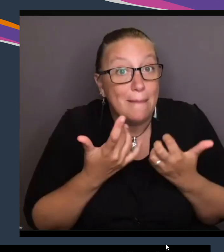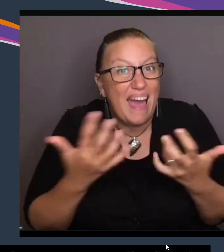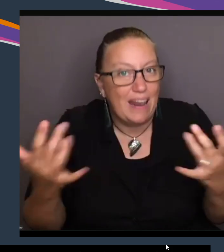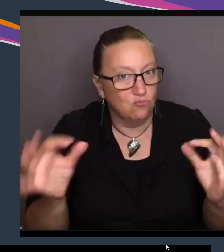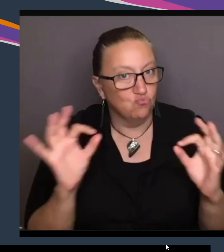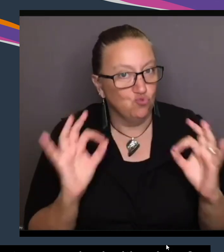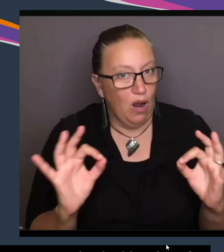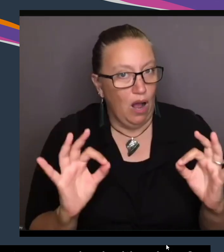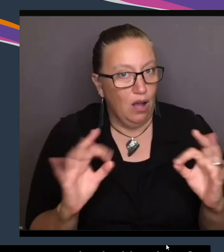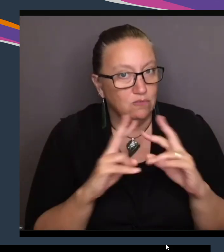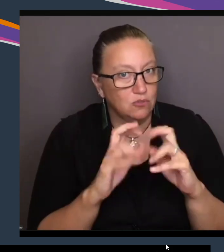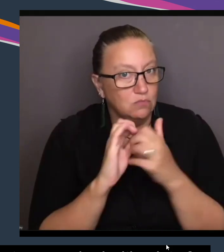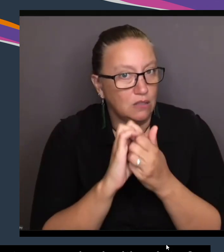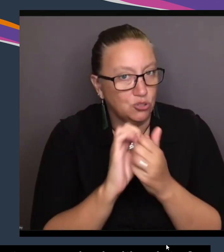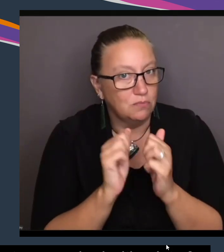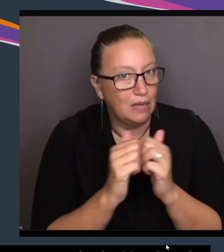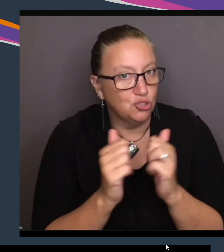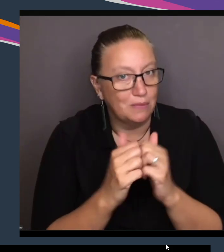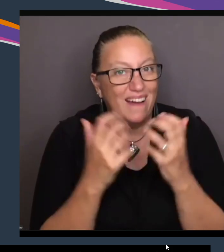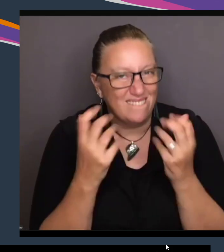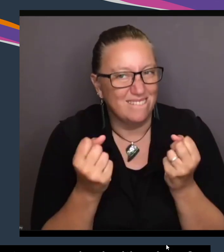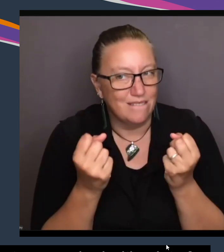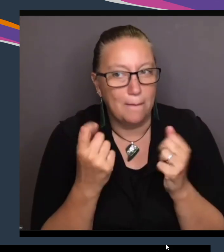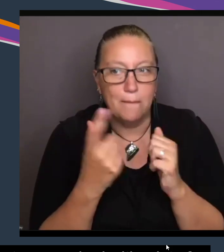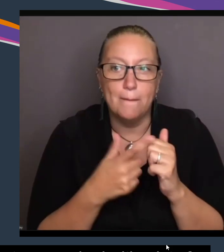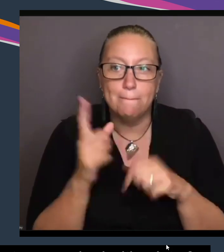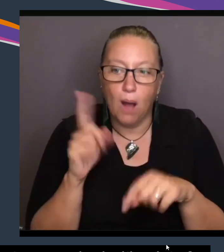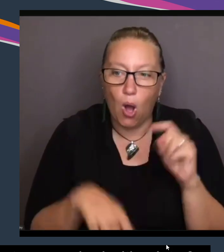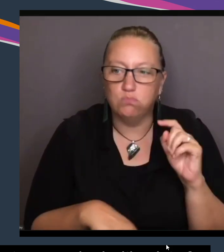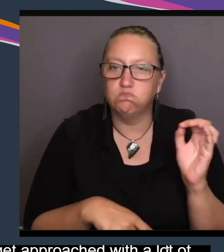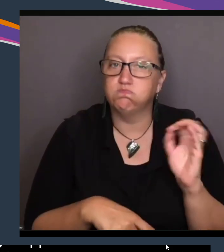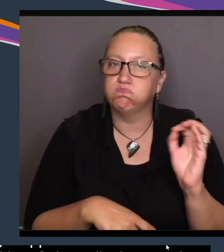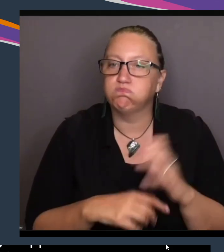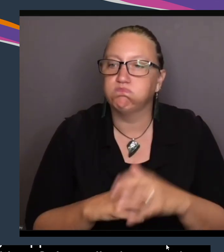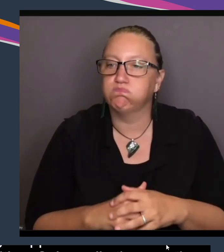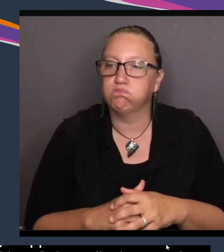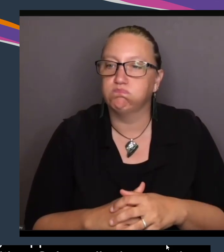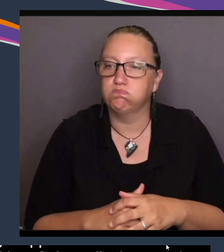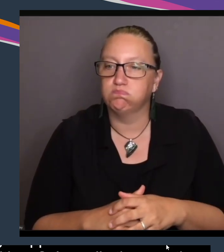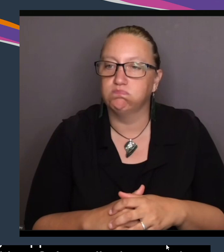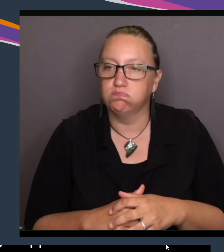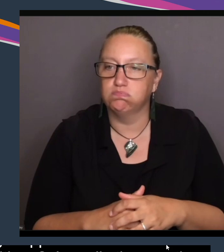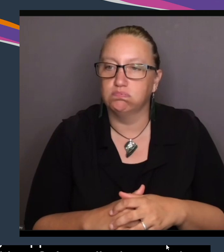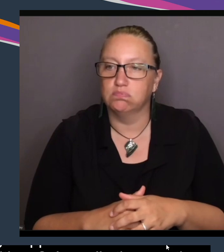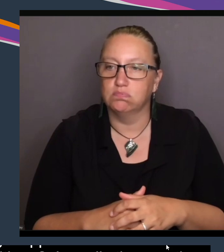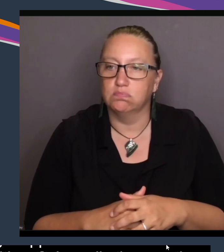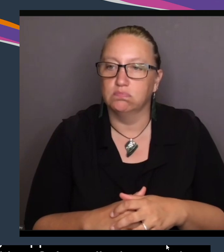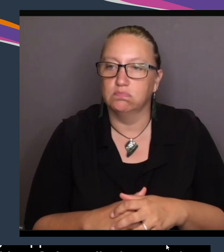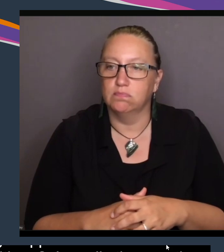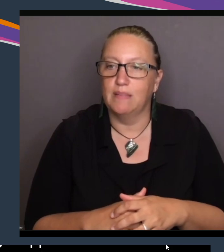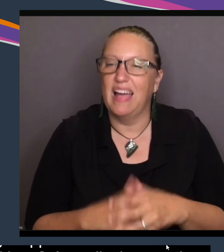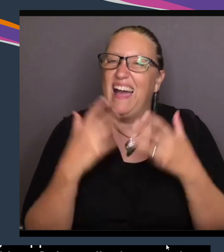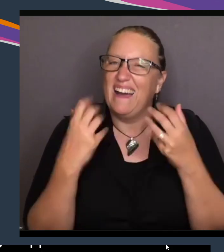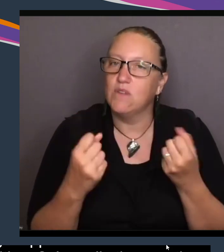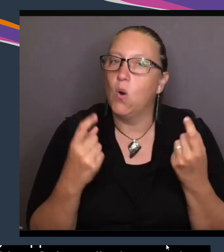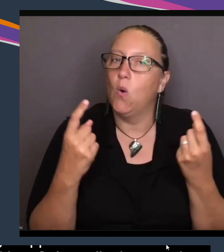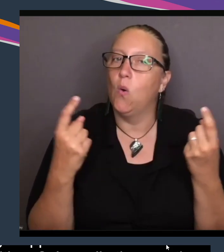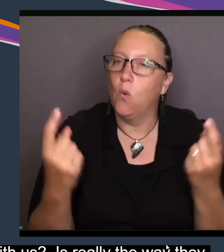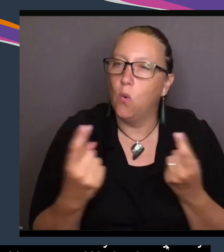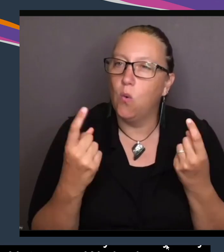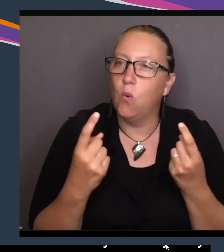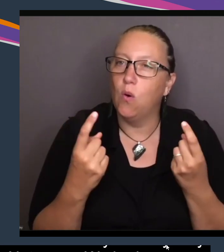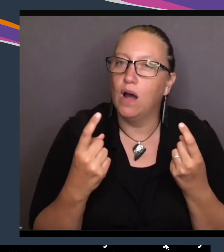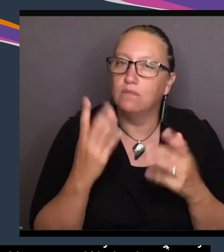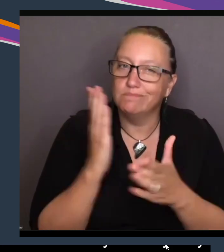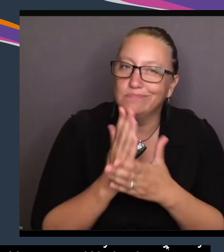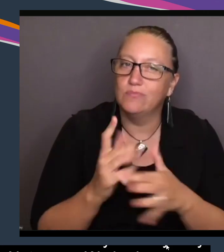partnerships. Those that were quality partnerships involved us in the design of the research and drew on our expertise about